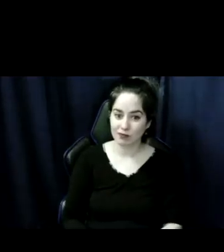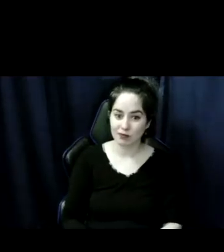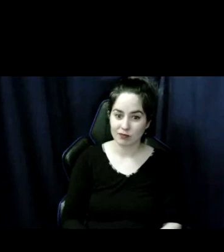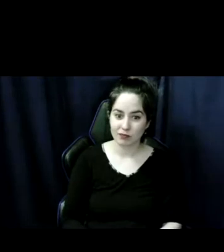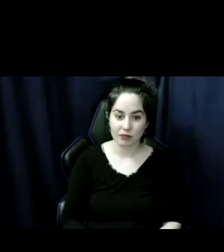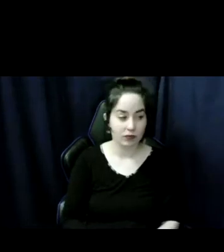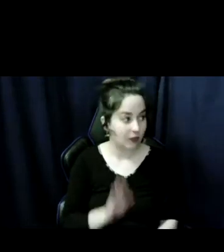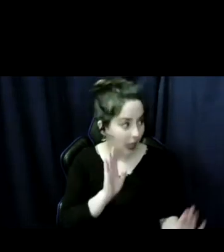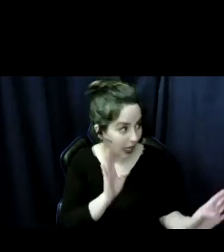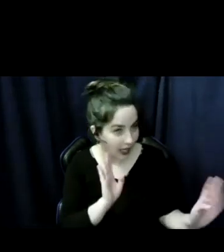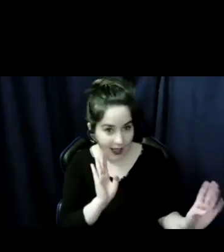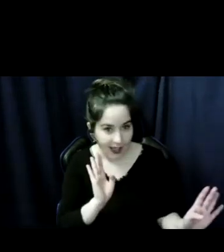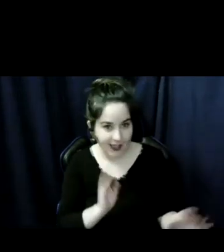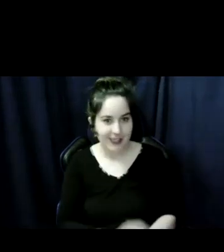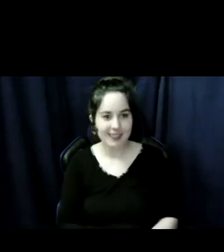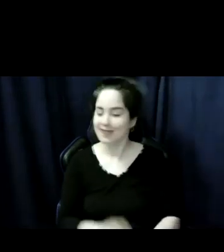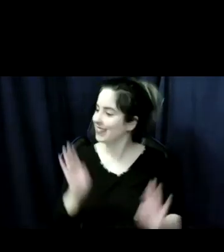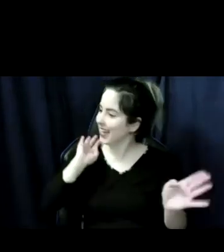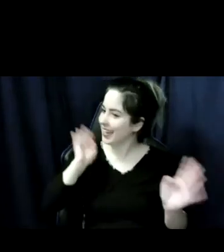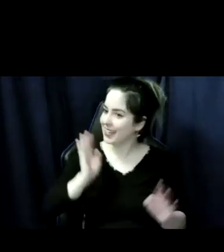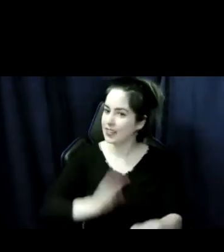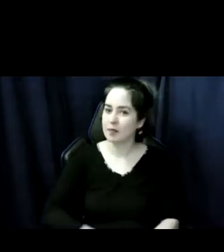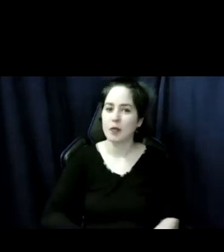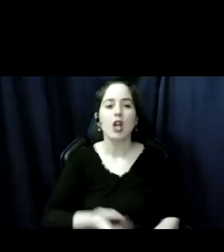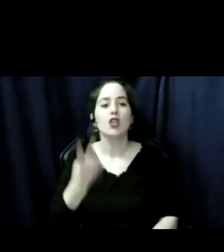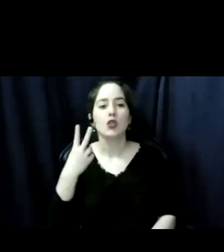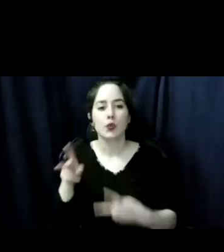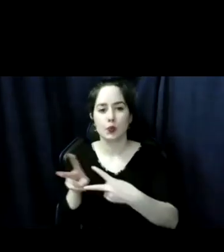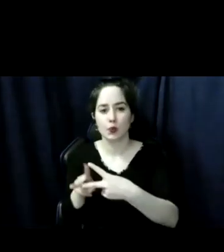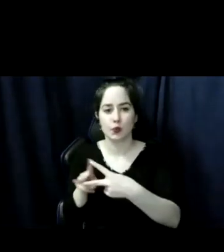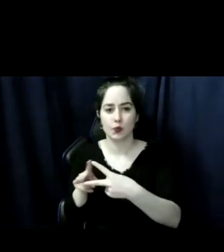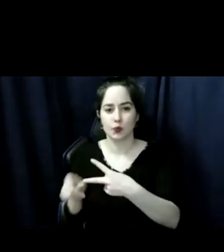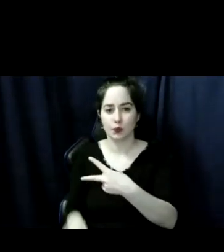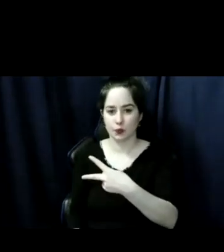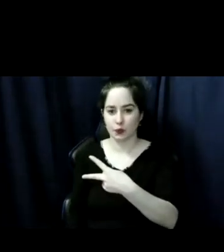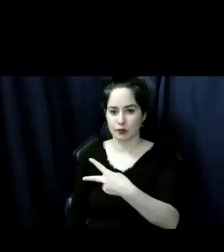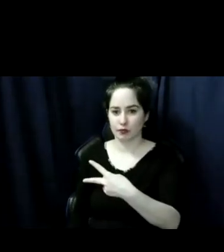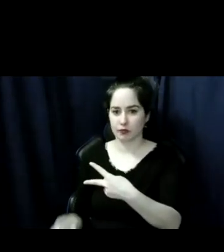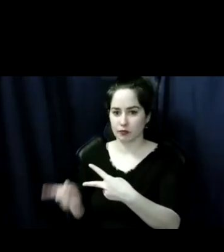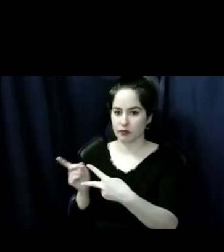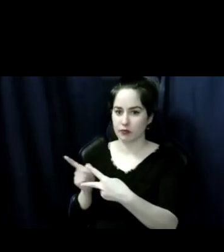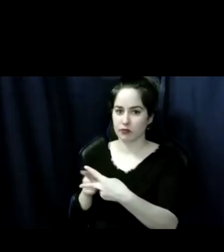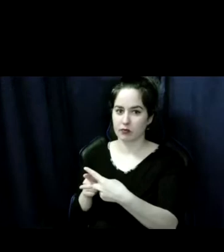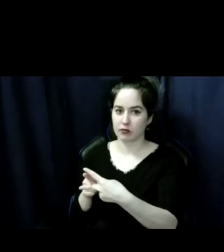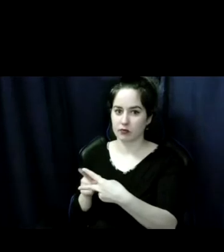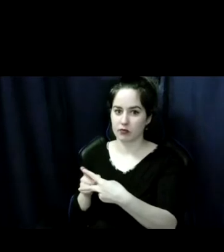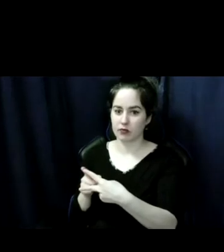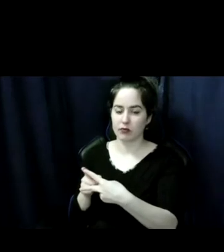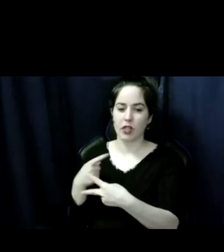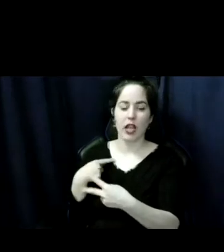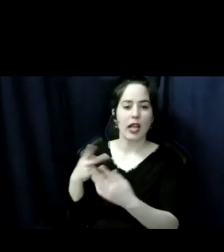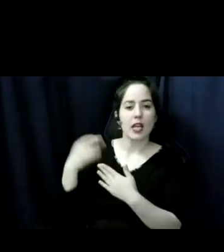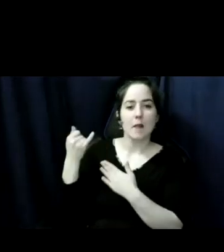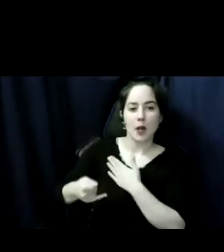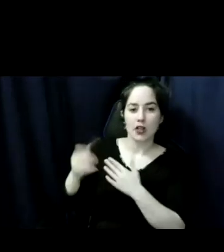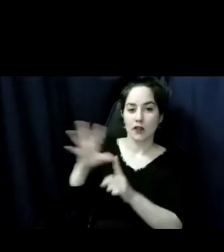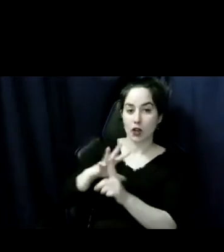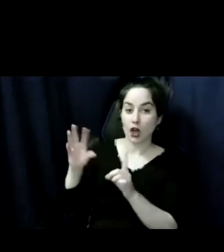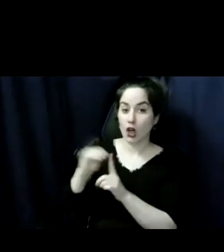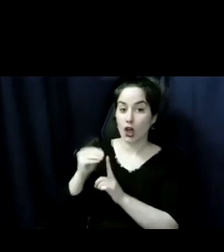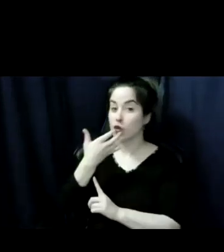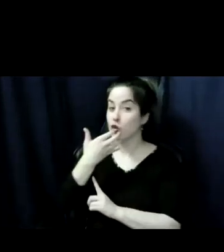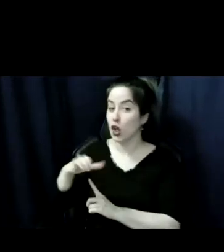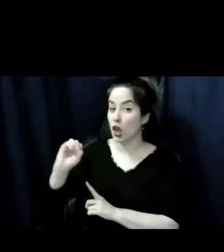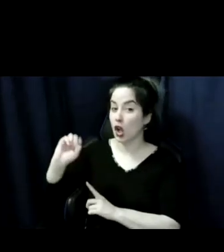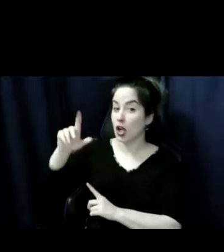everyone. Hi. Hi. Two things. The first one is I did a project for Cultural Hotspot, and there was a